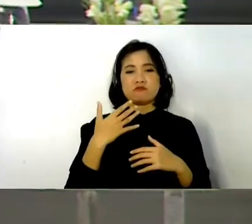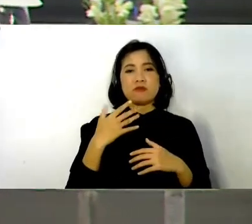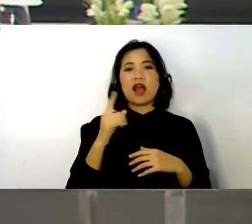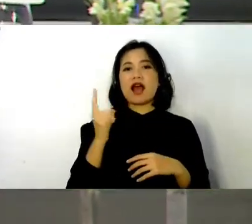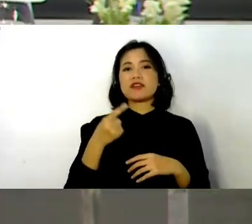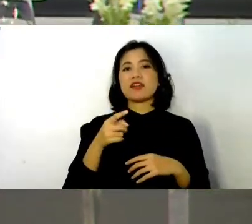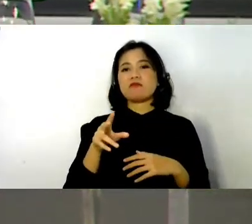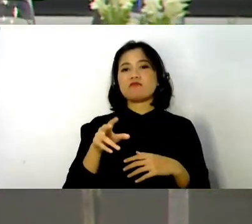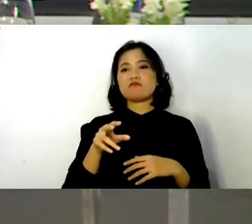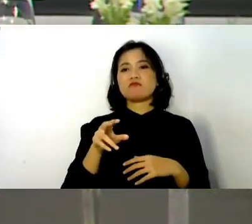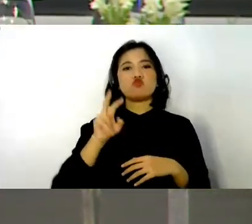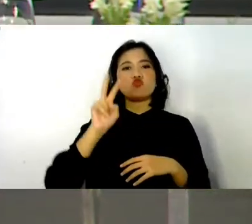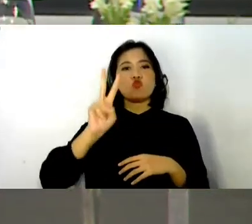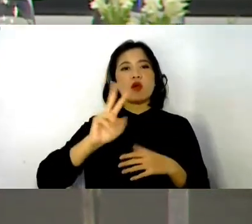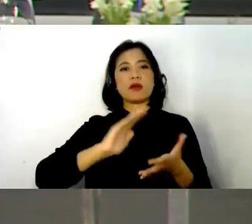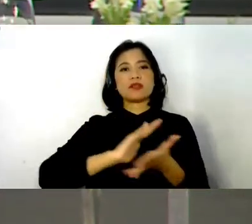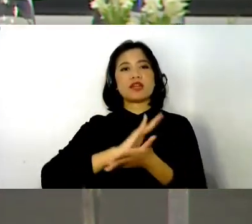accessible,